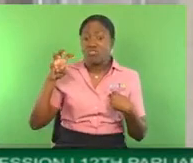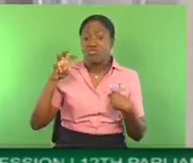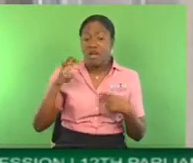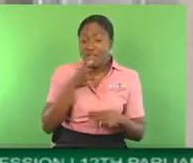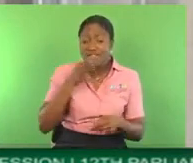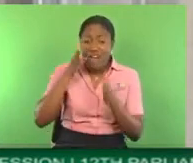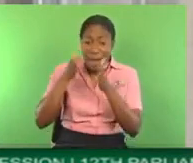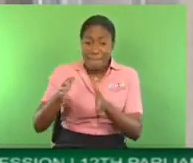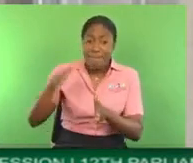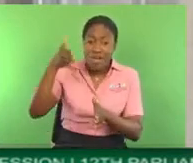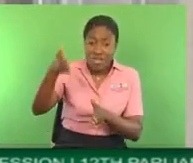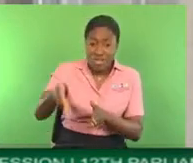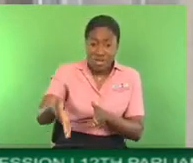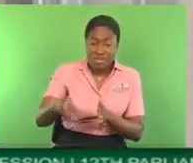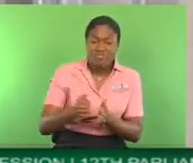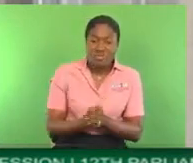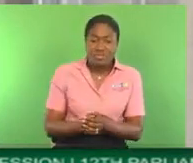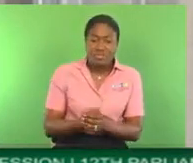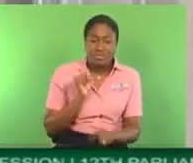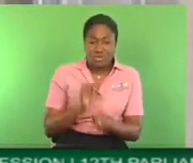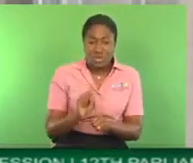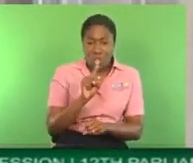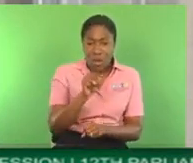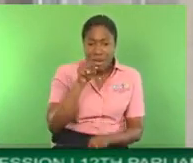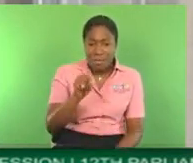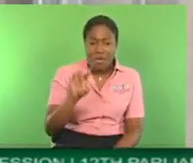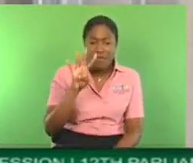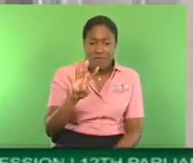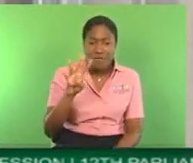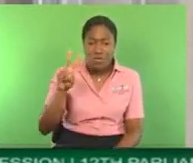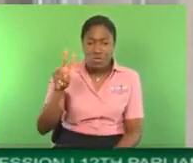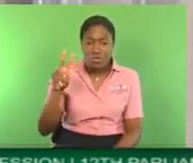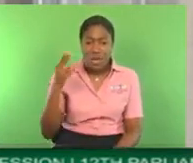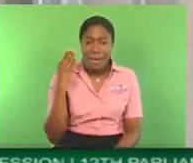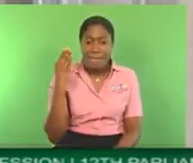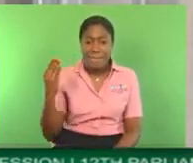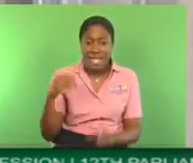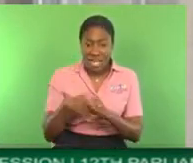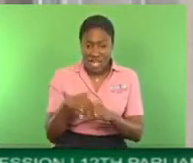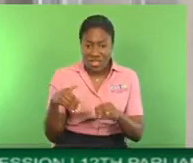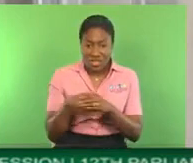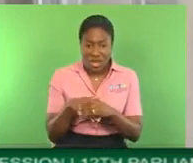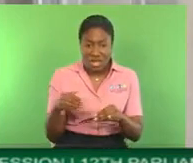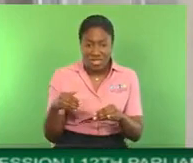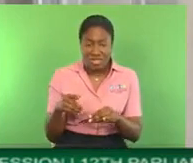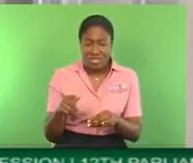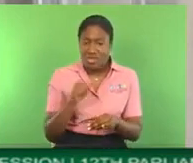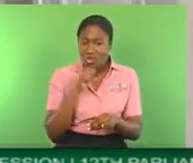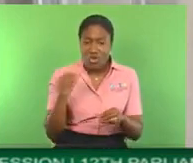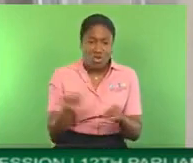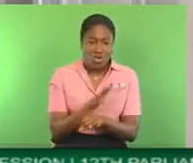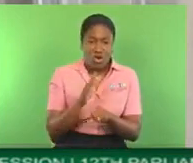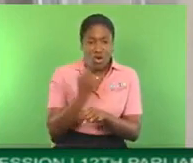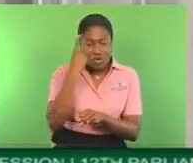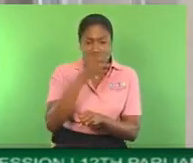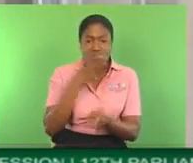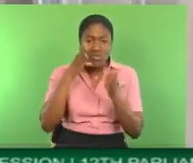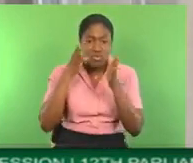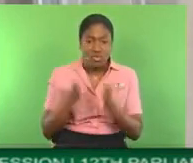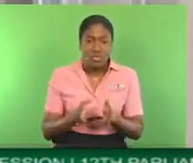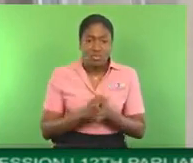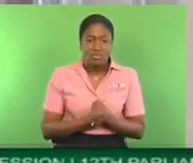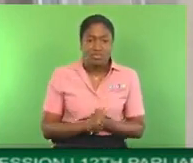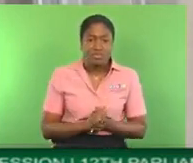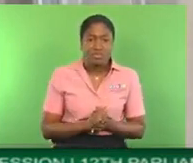an allocation of 1.442 billion in the sector is simply not adequate for agriculture.